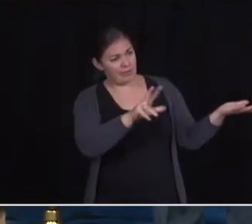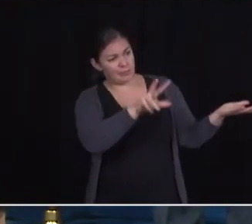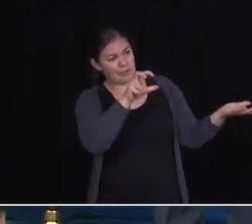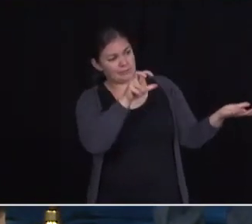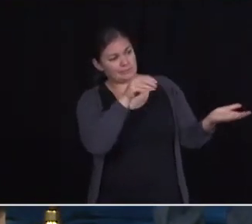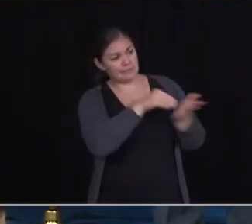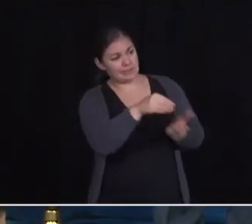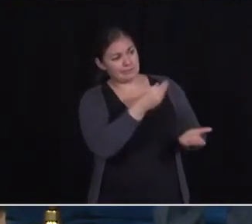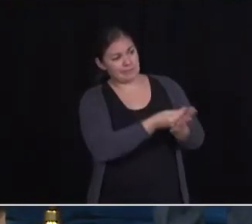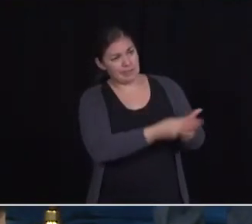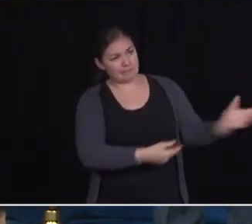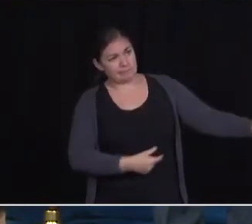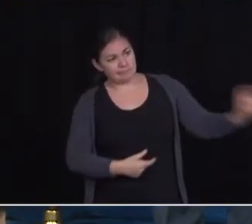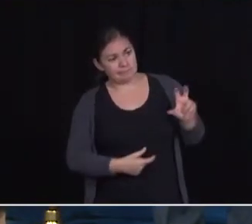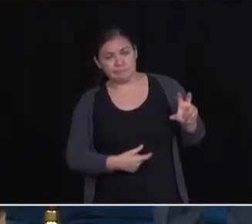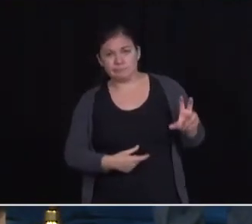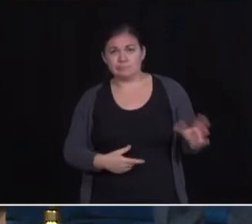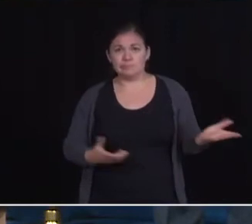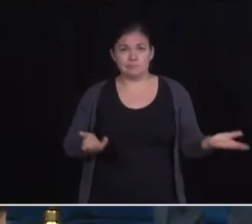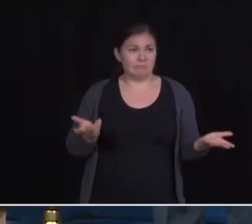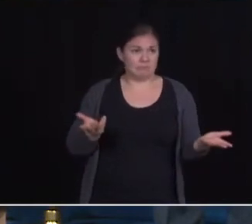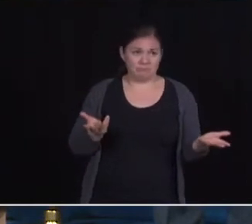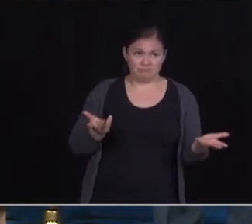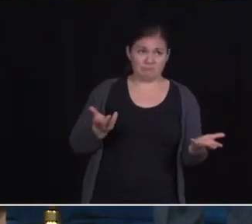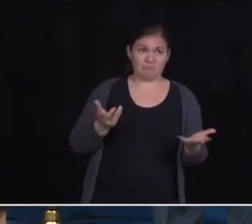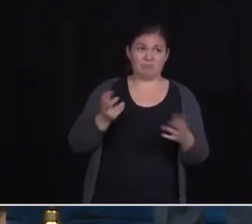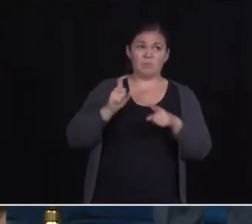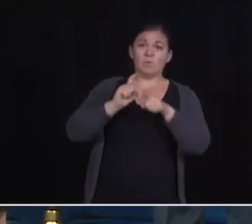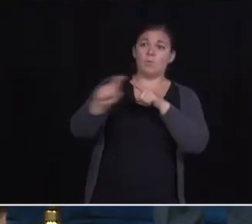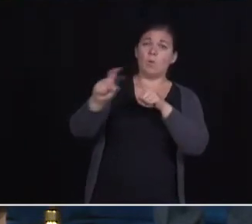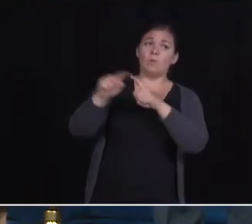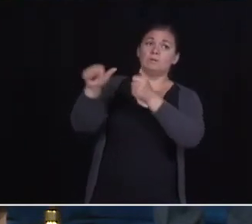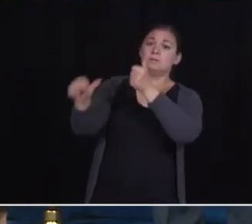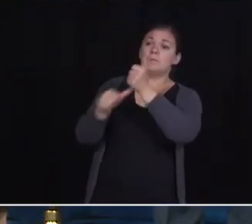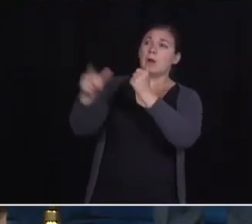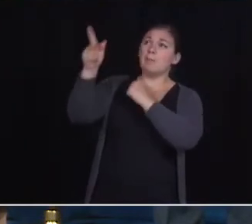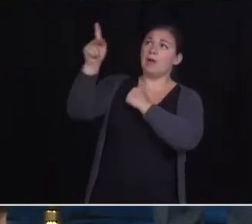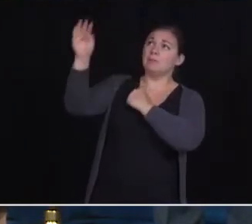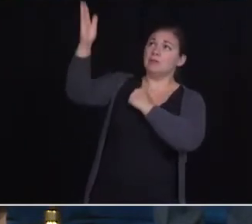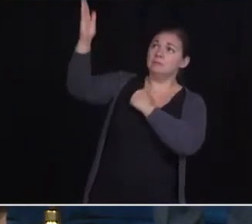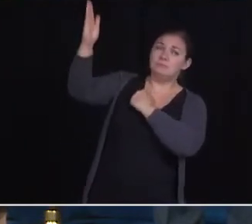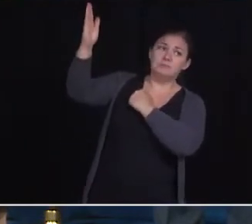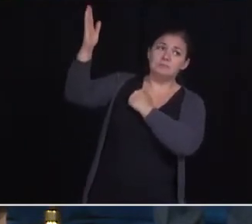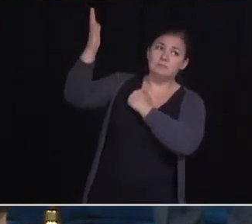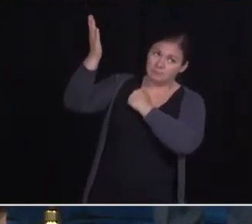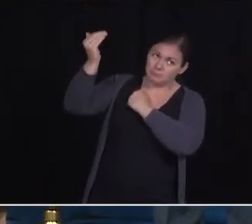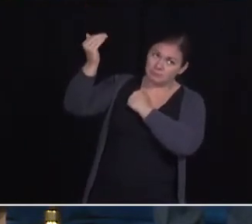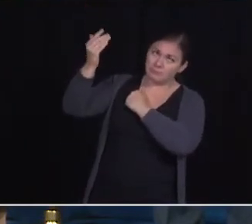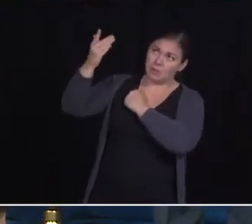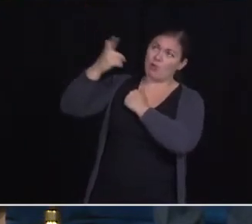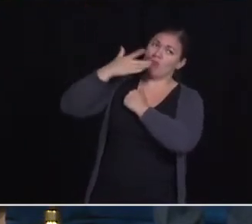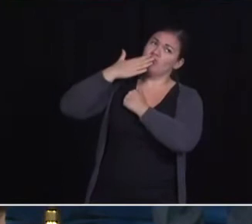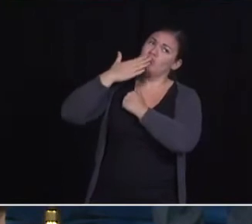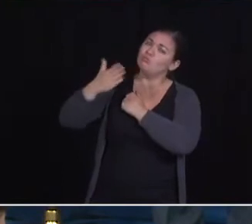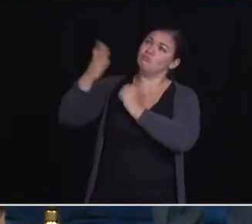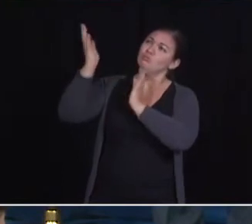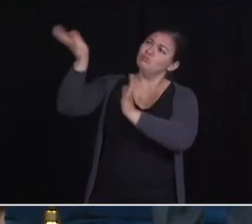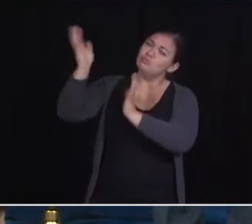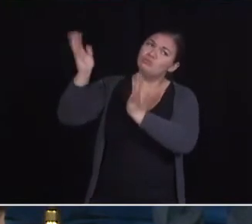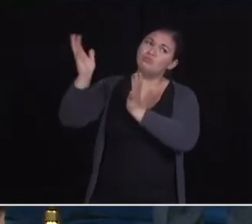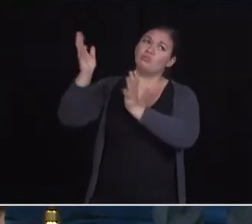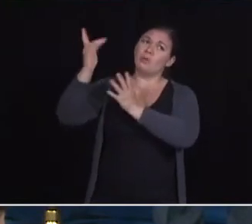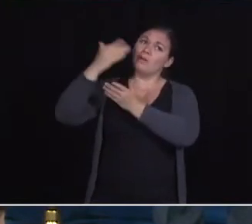Deputy Prime Minister, had a great conversation with the Deputy Prime Minister, and I want to thank the Deputy Prime Minister and the Prime Minister